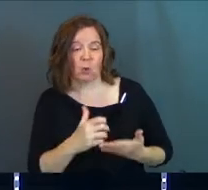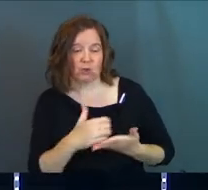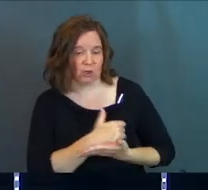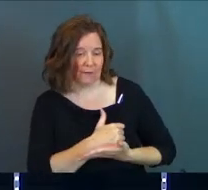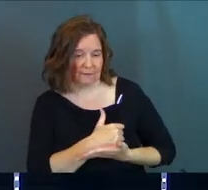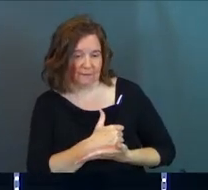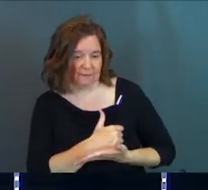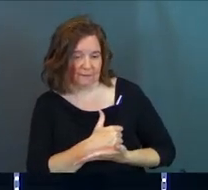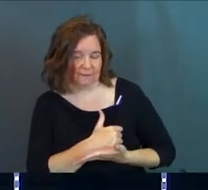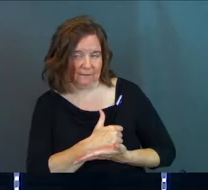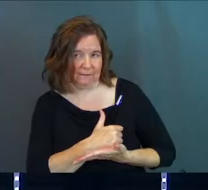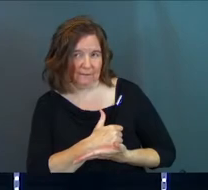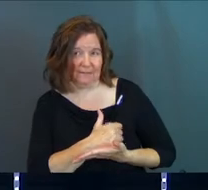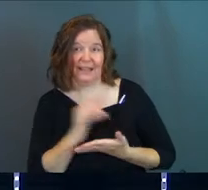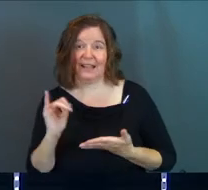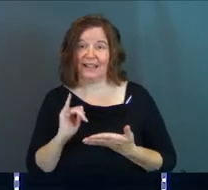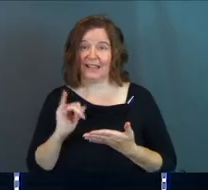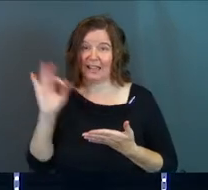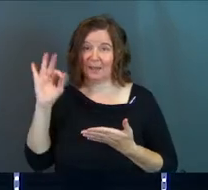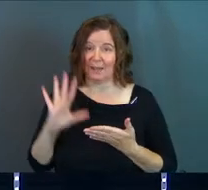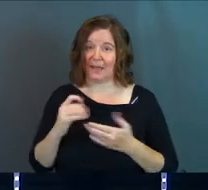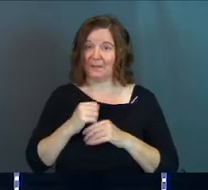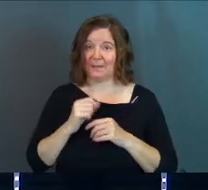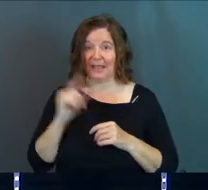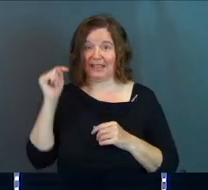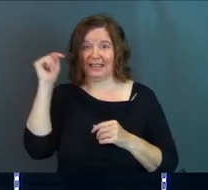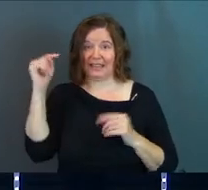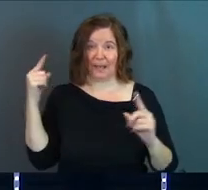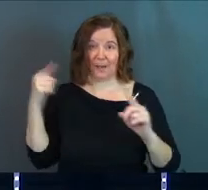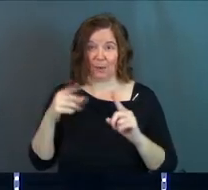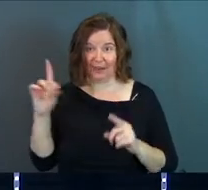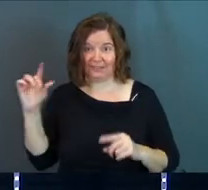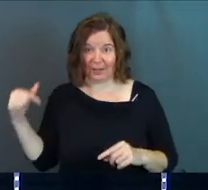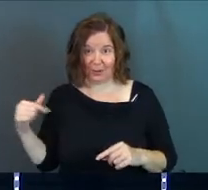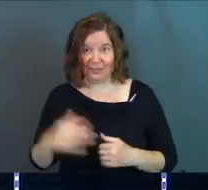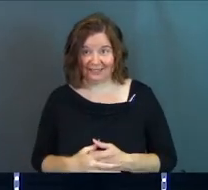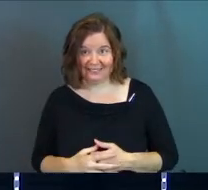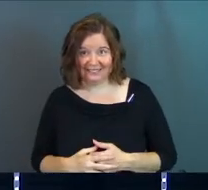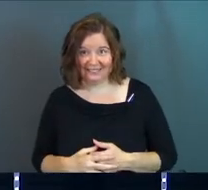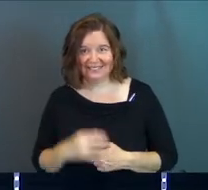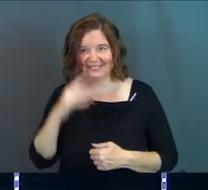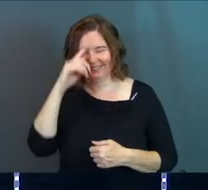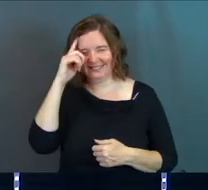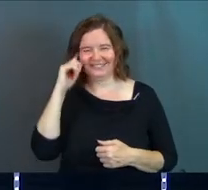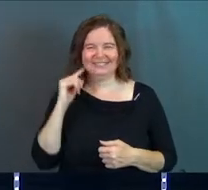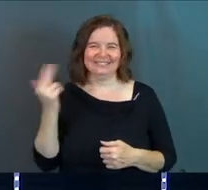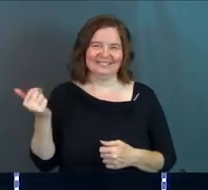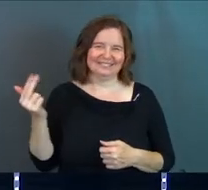deserve. Just like a pastor, right? Make a theological point out of Dairy Queen.